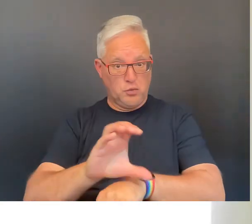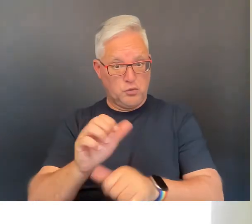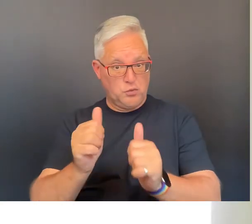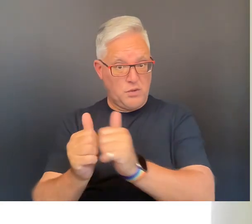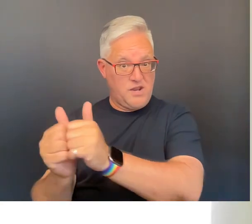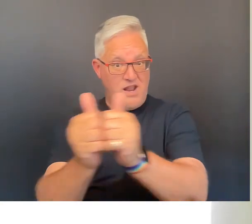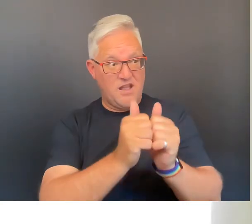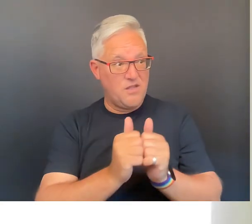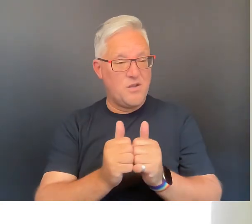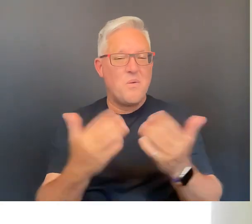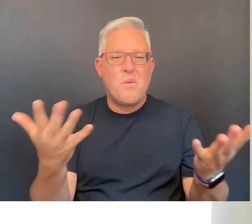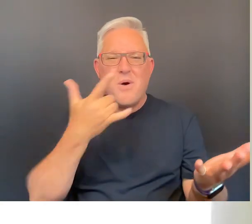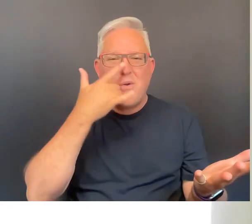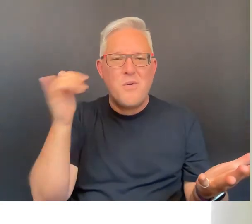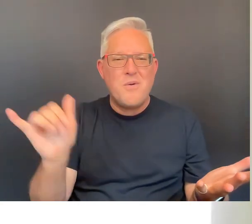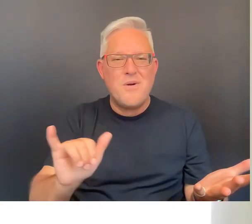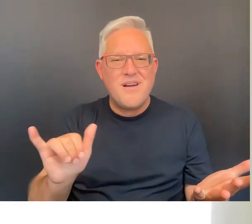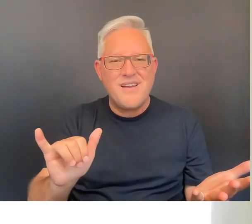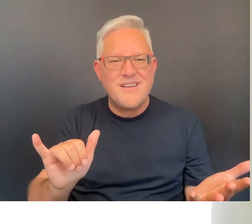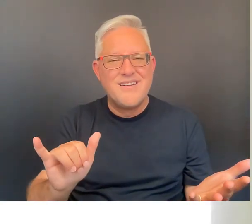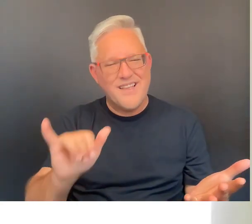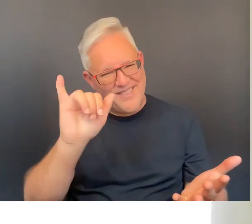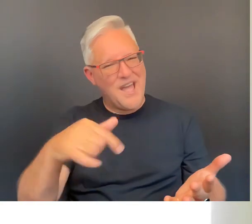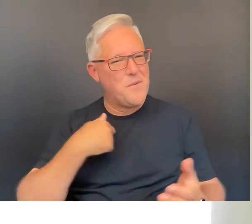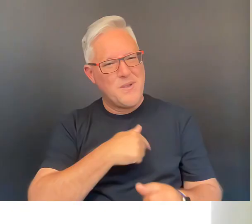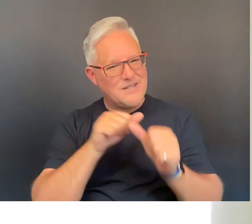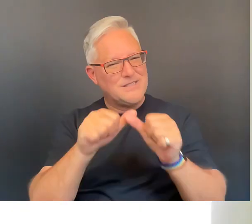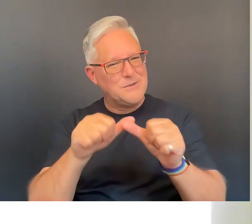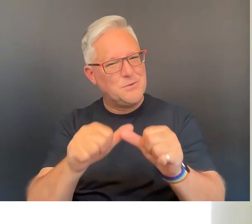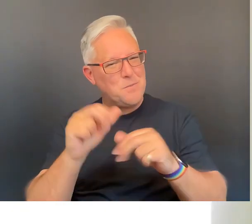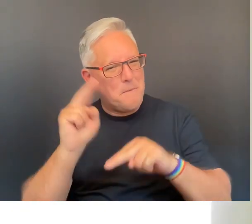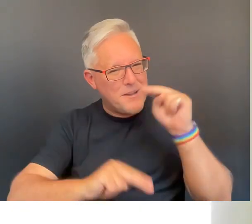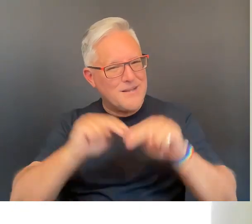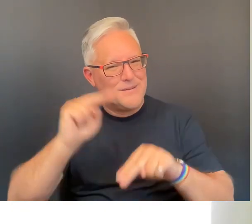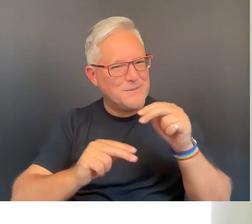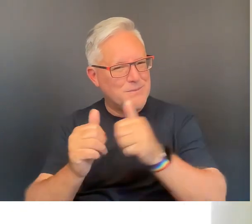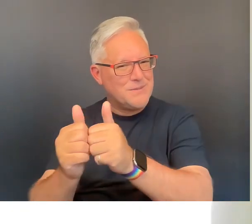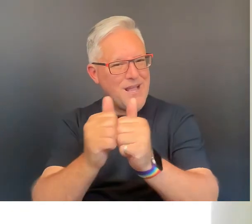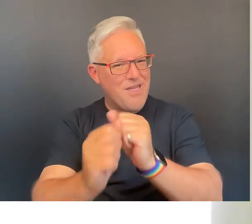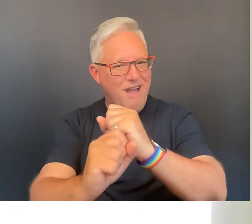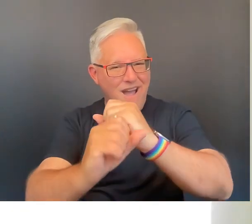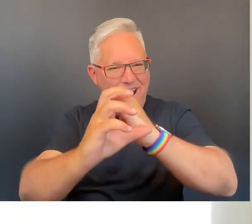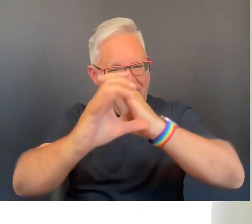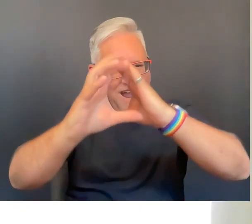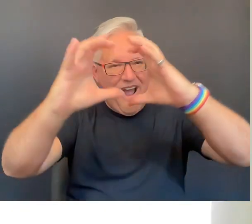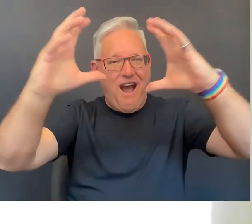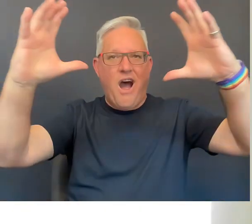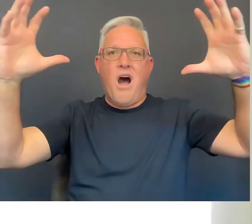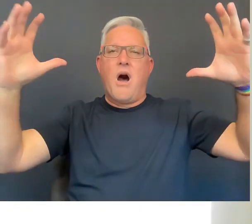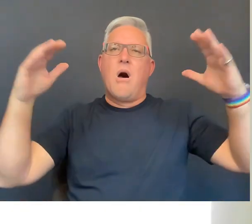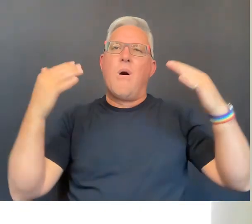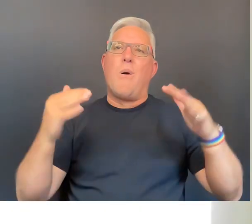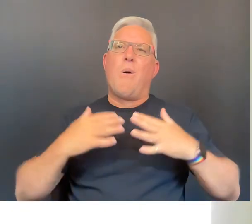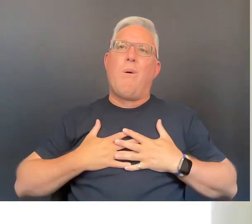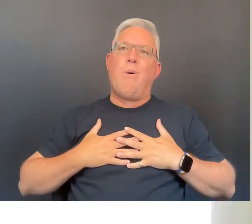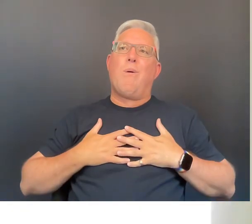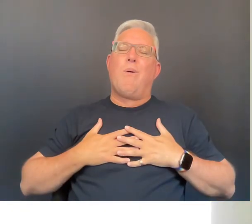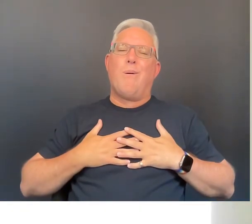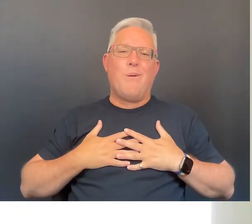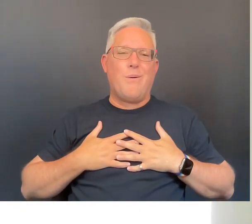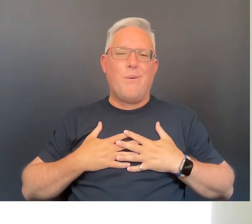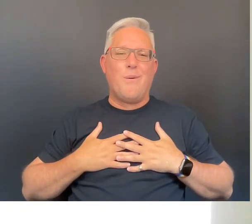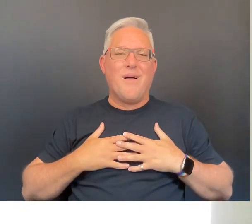are gifts that we get to continue to build. And that's why it's exciting for me right now